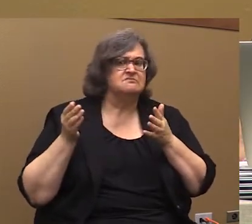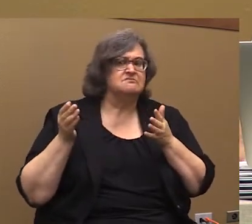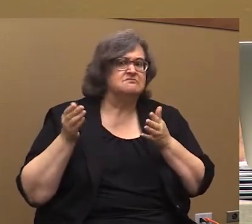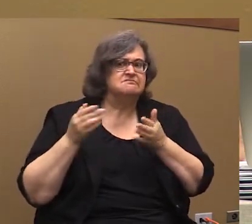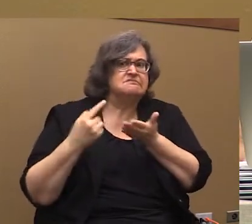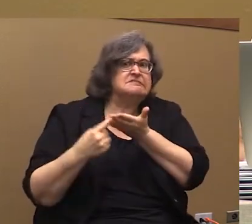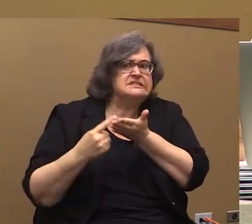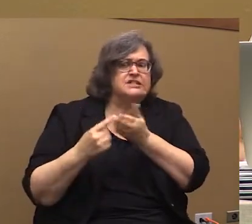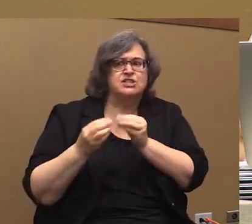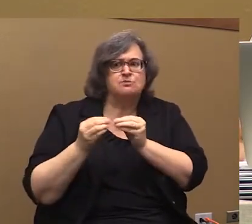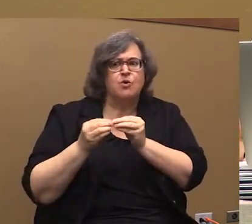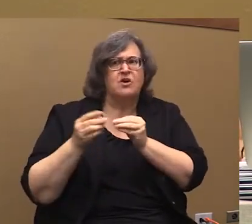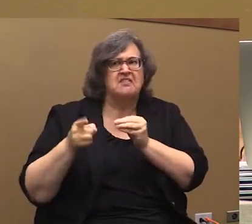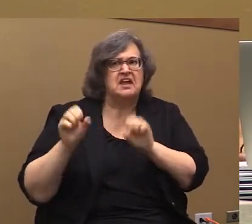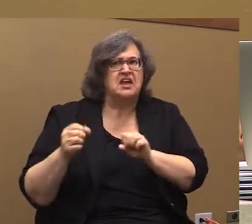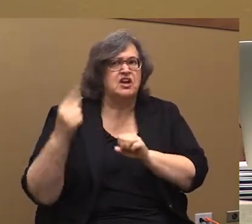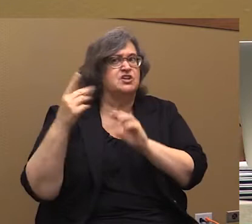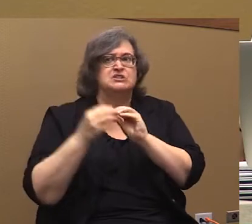expandable, perhaps.